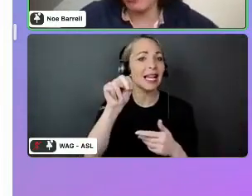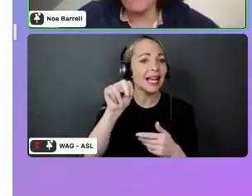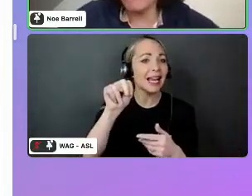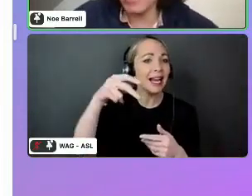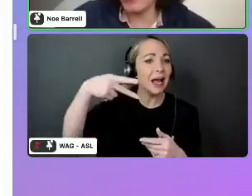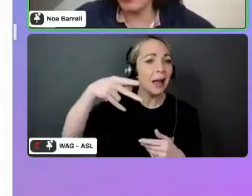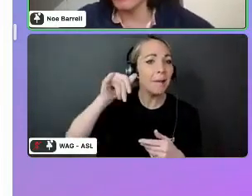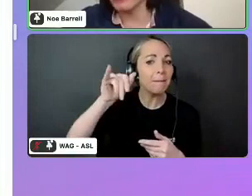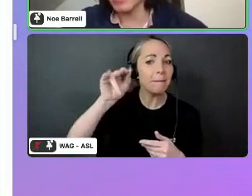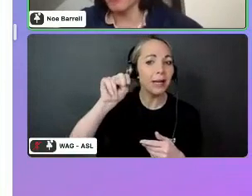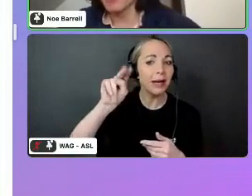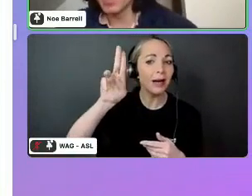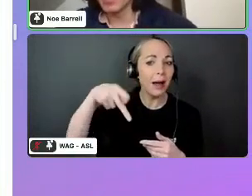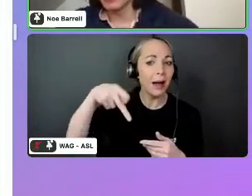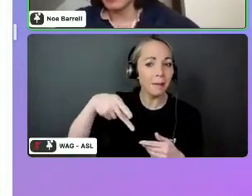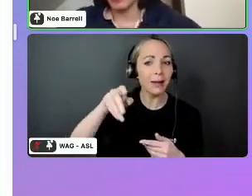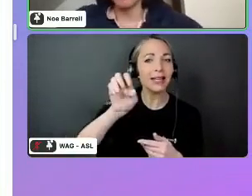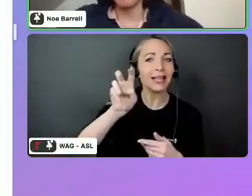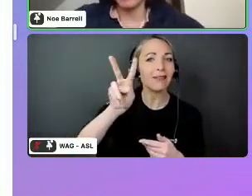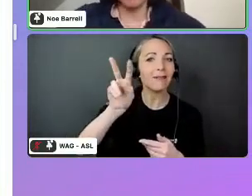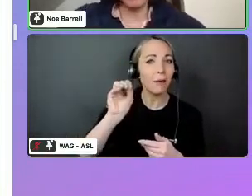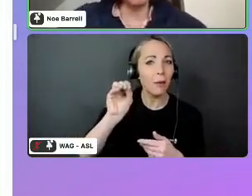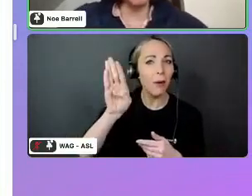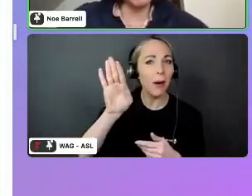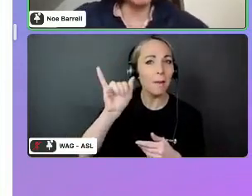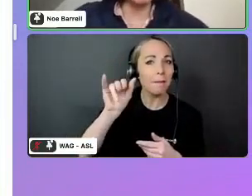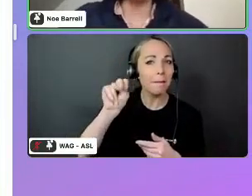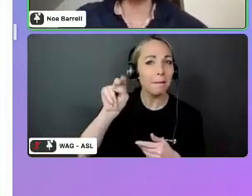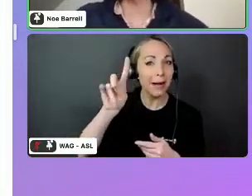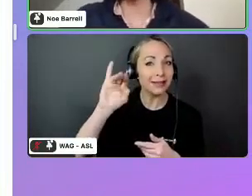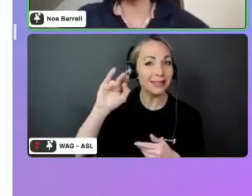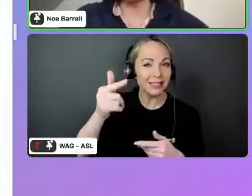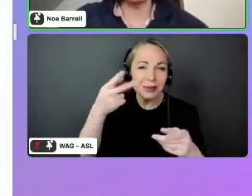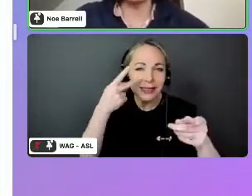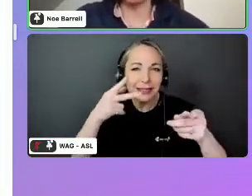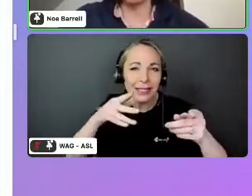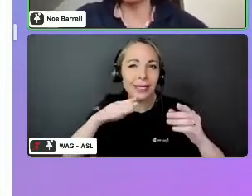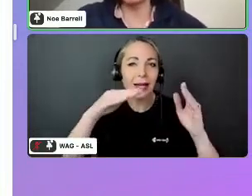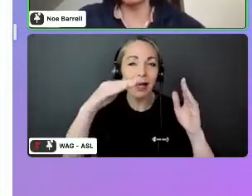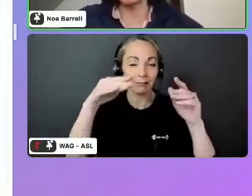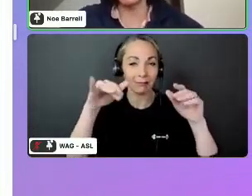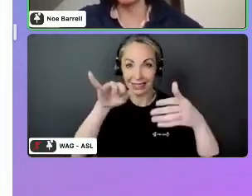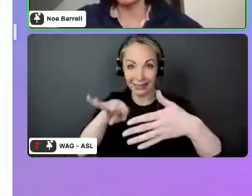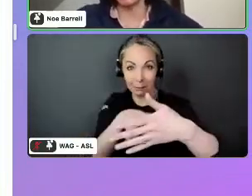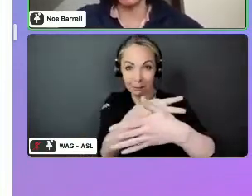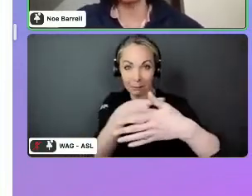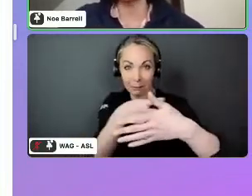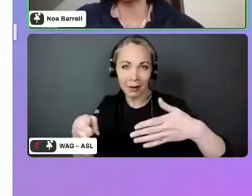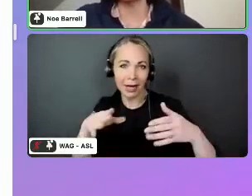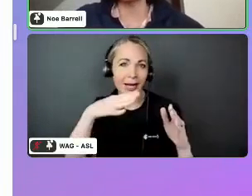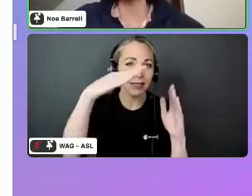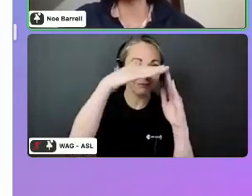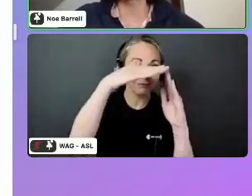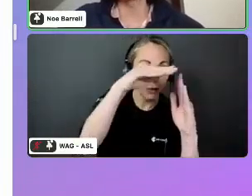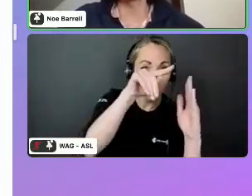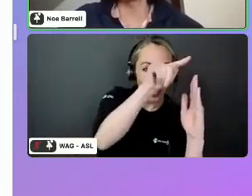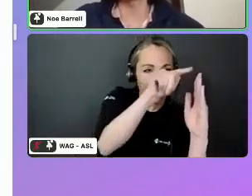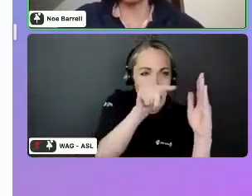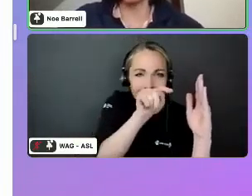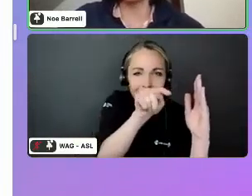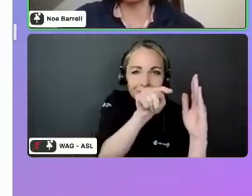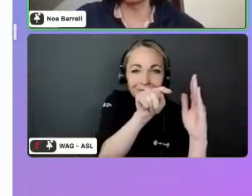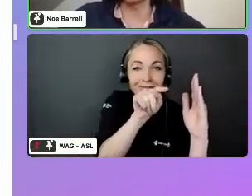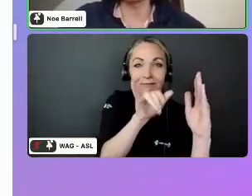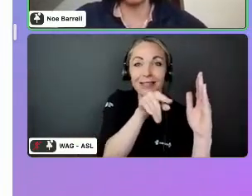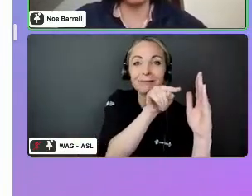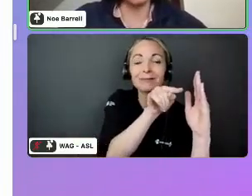top left area of the table. And we're able to look at this and say, this has been programmed as a data cell. Our AI identified this as a